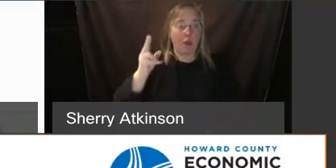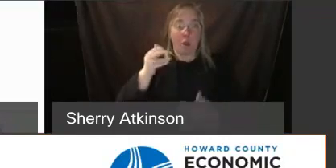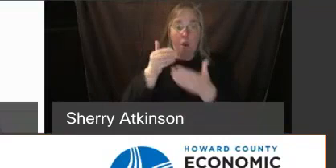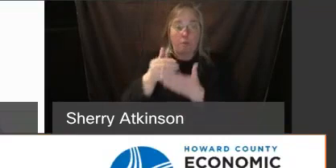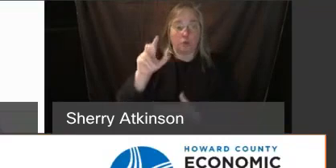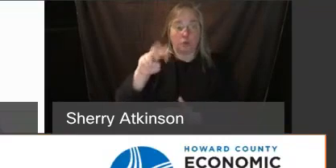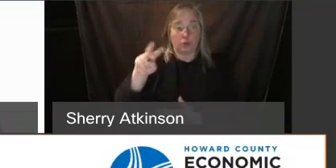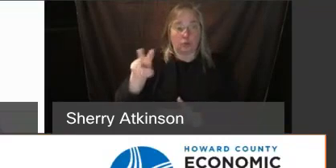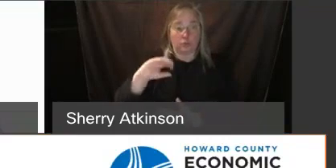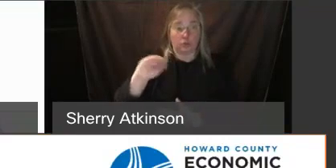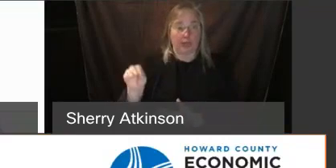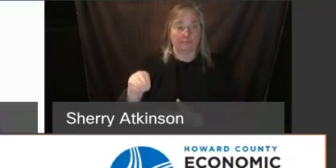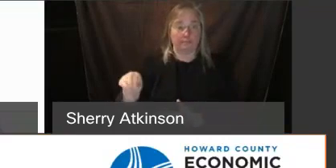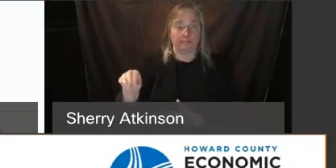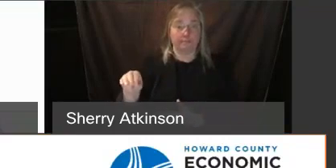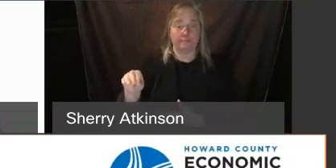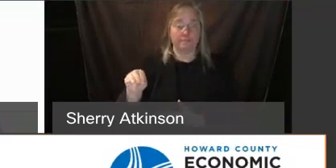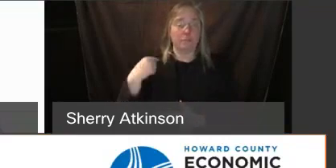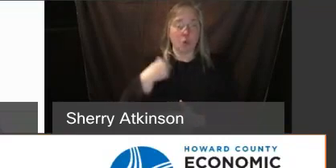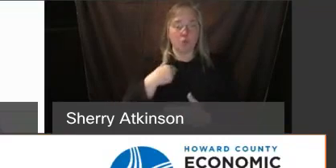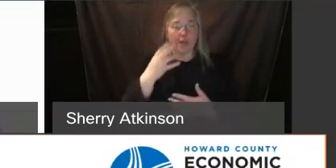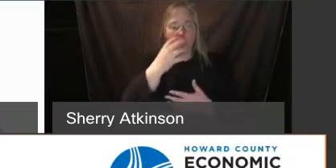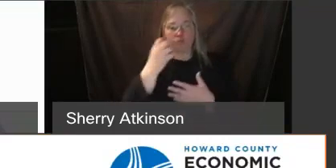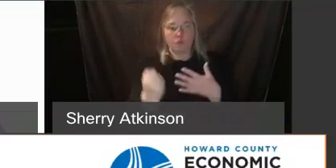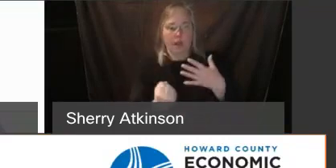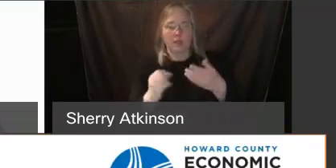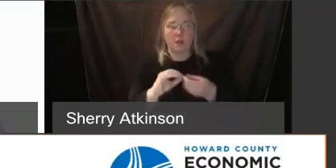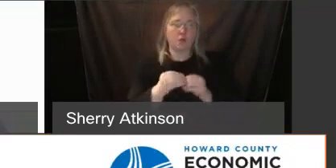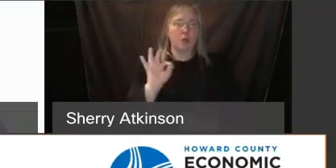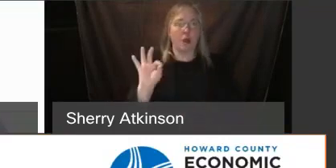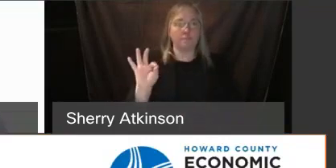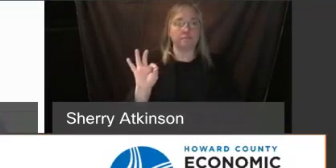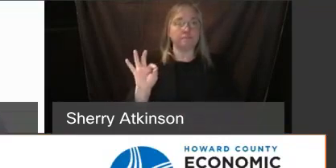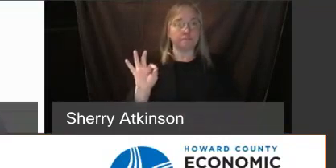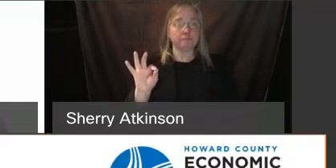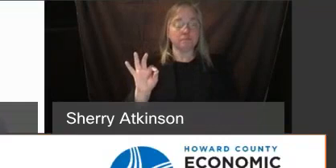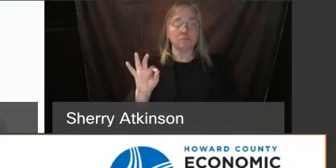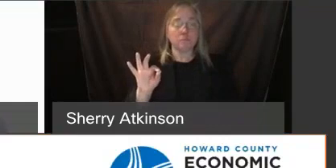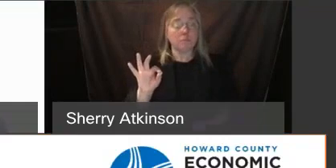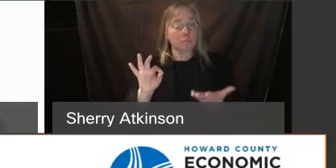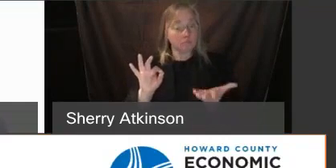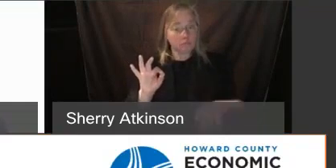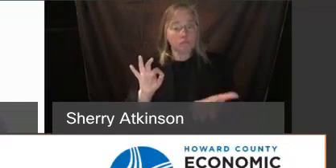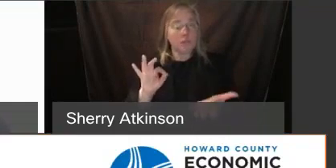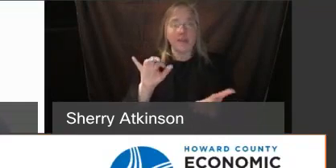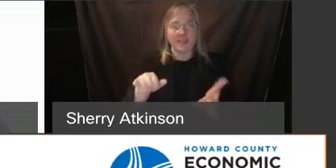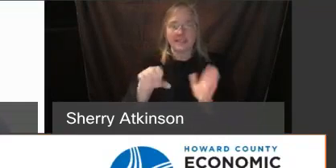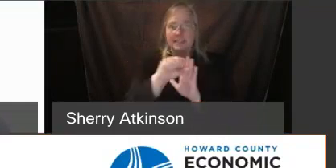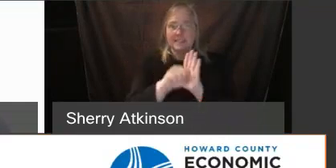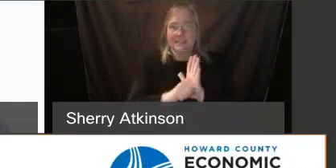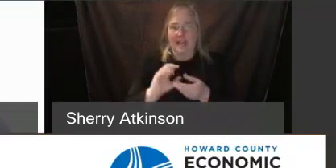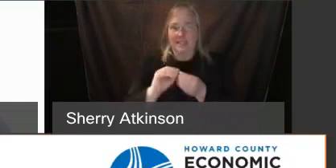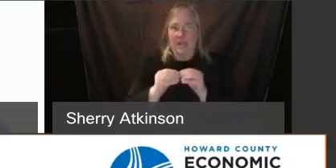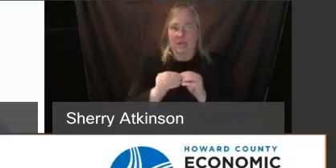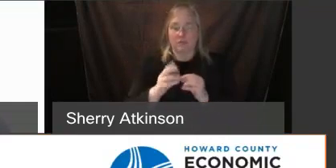22%. We rank at number 9. Now this is state data. So where you